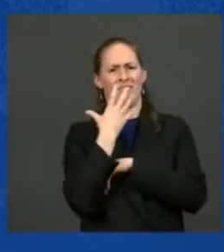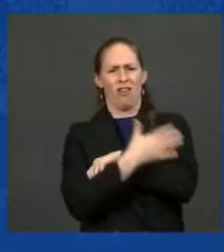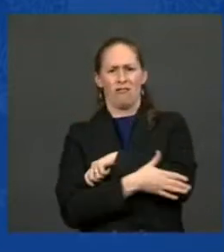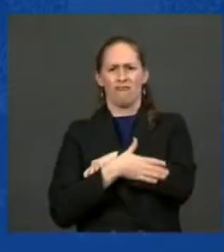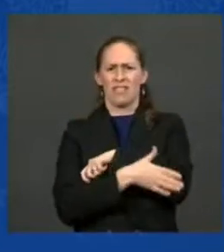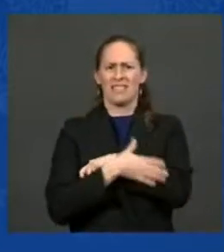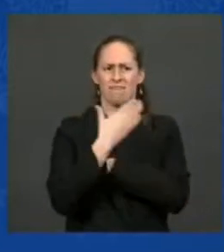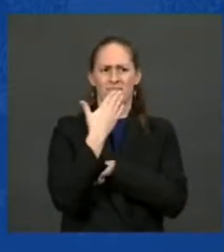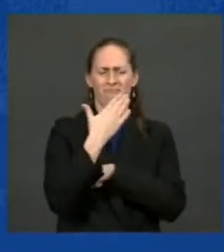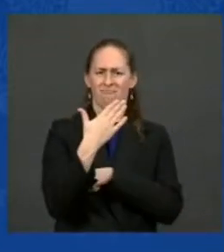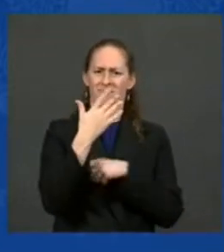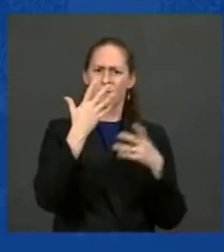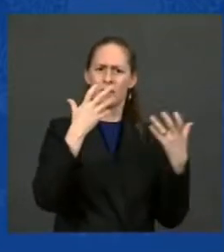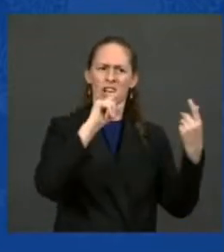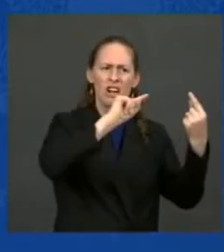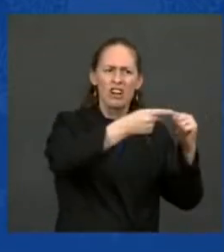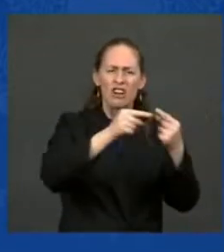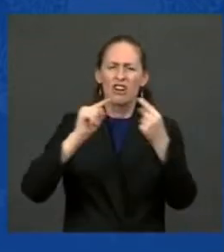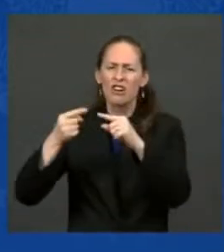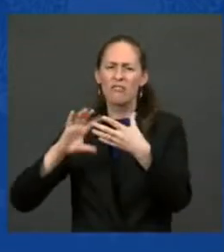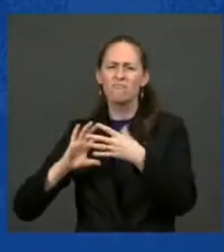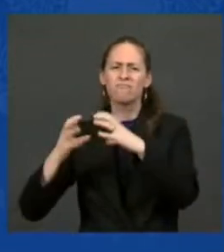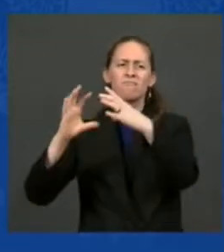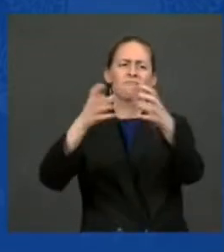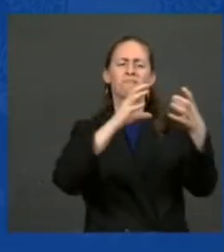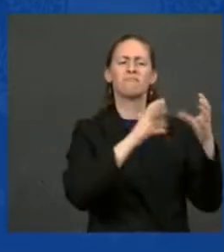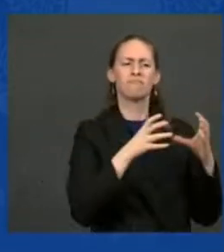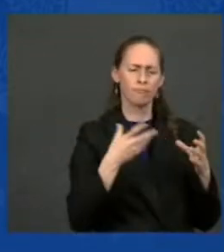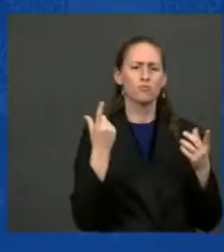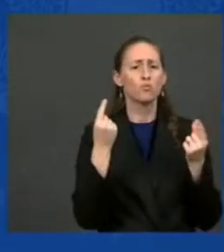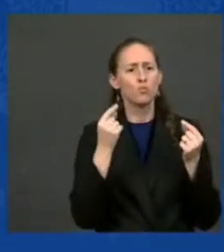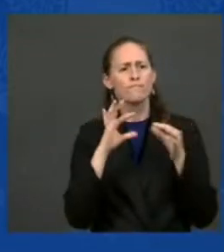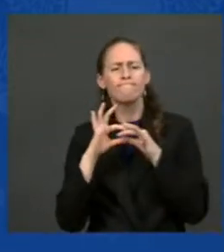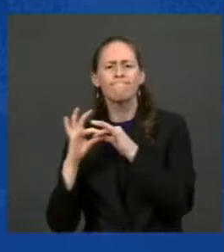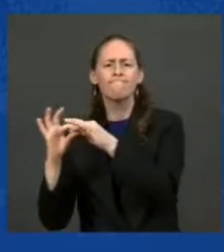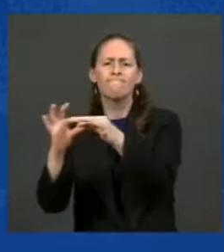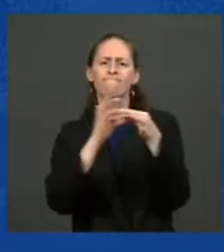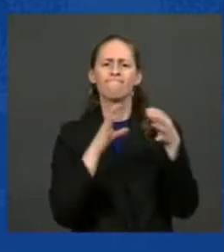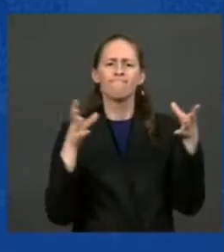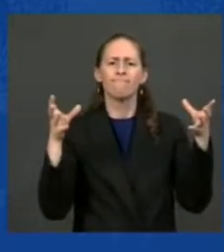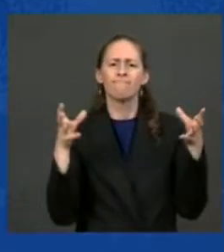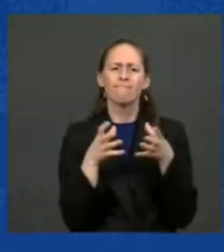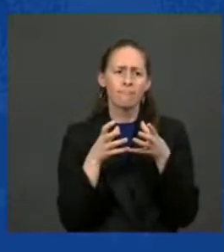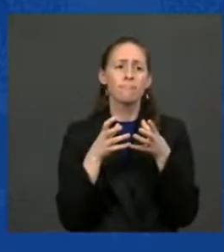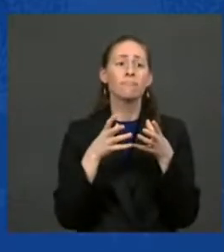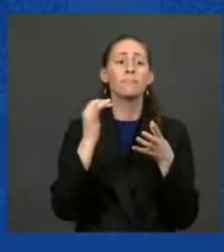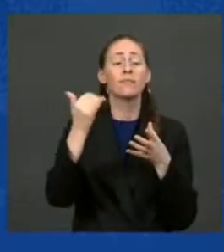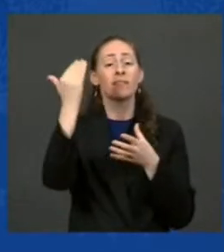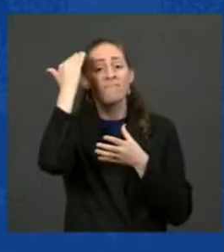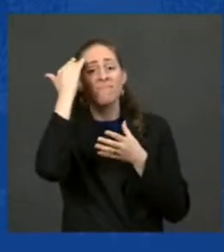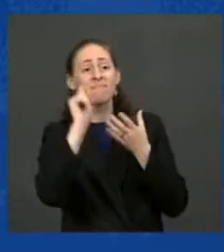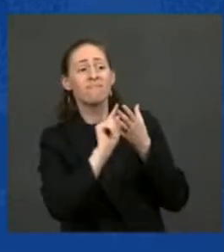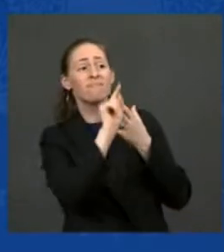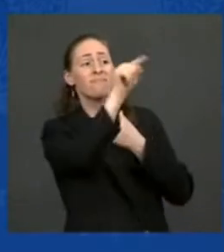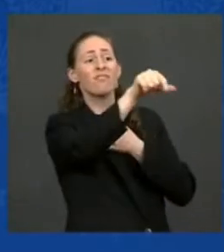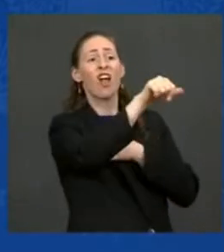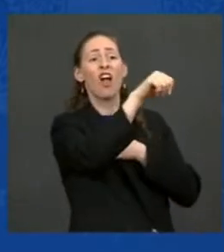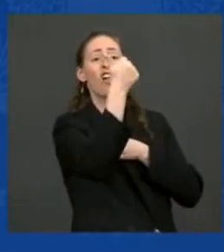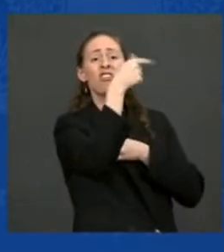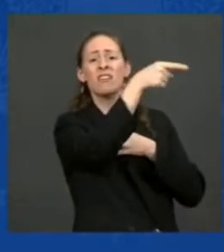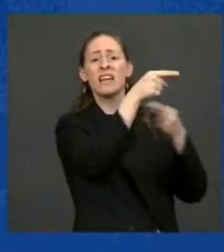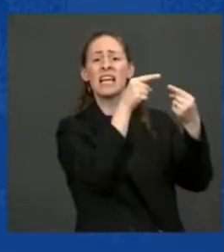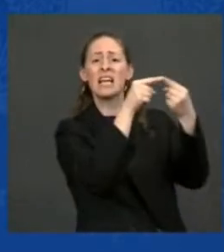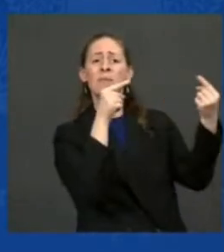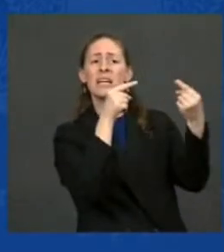hand of vengeance by voluntarily submitting their captive enemies to the judgment of the rule of law, is one of the most